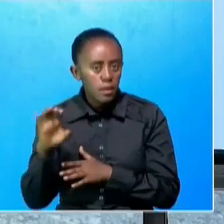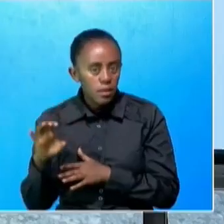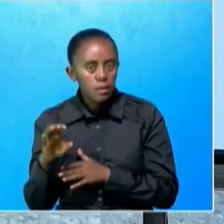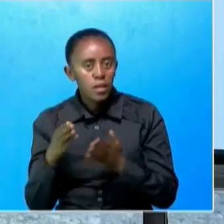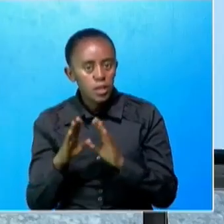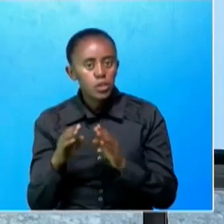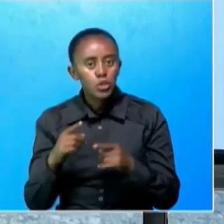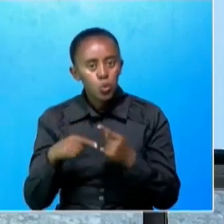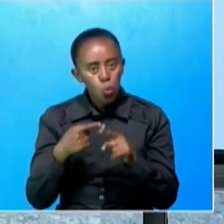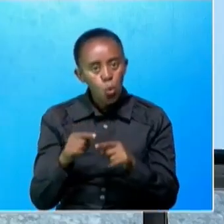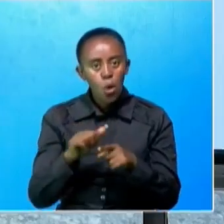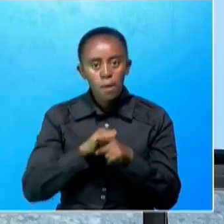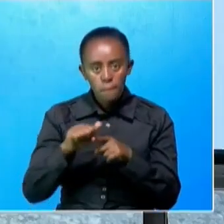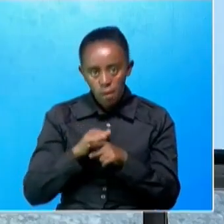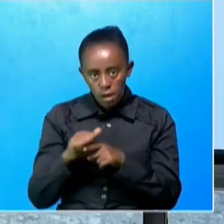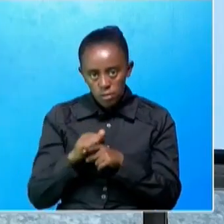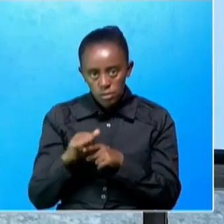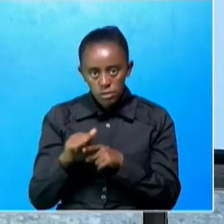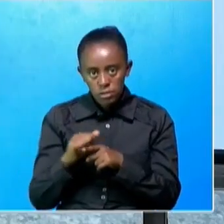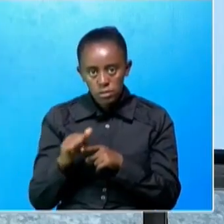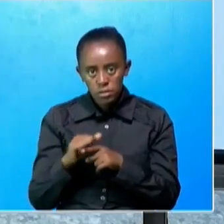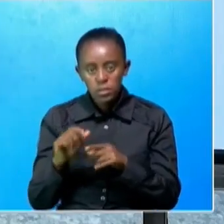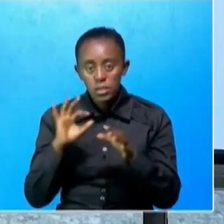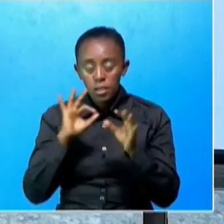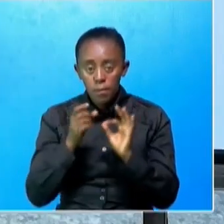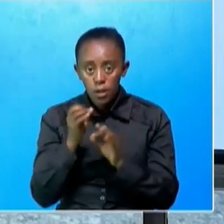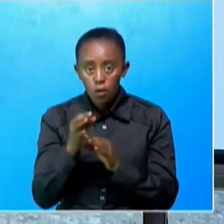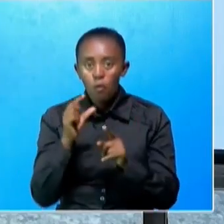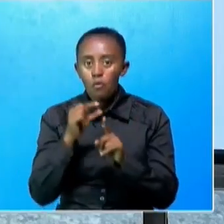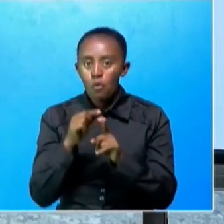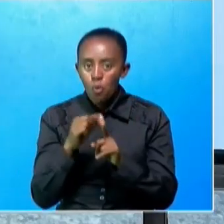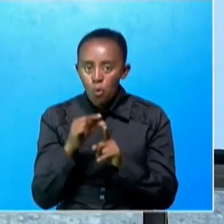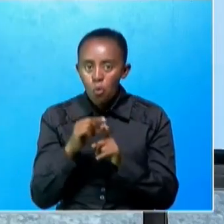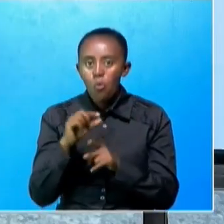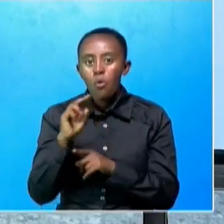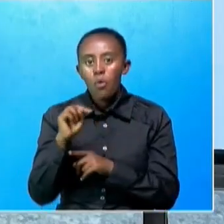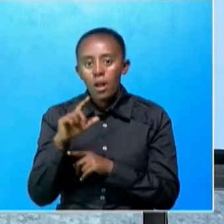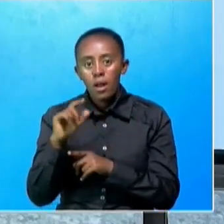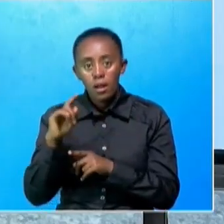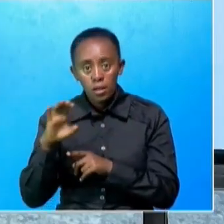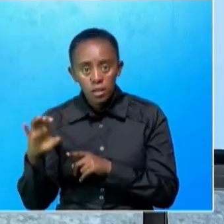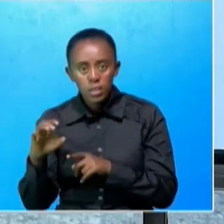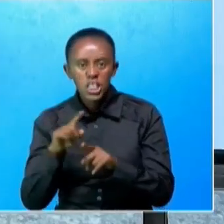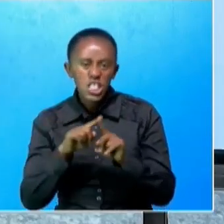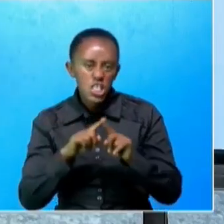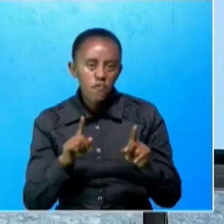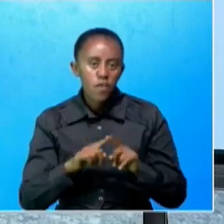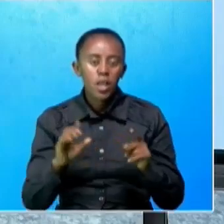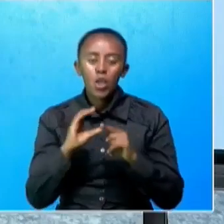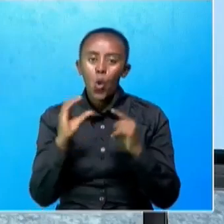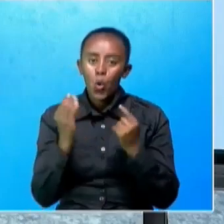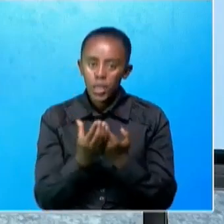and practice the meaning of the word unlike with different contexts.